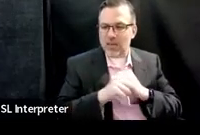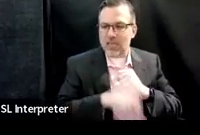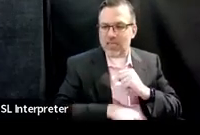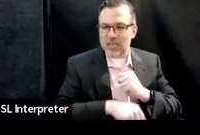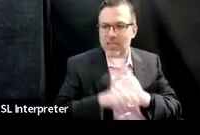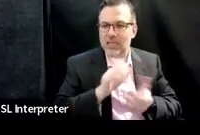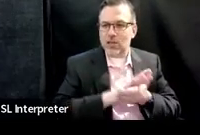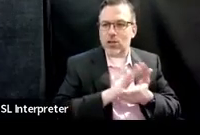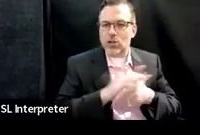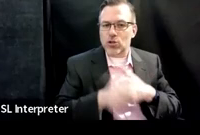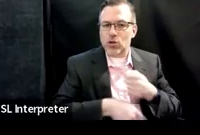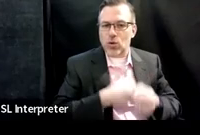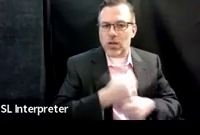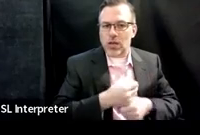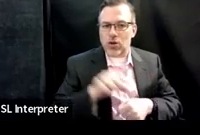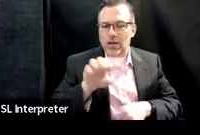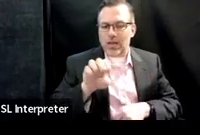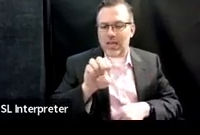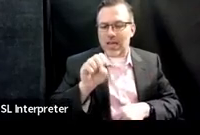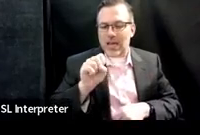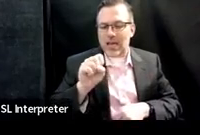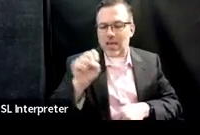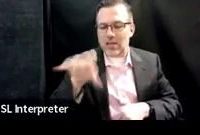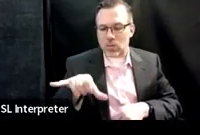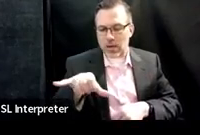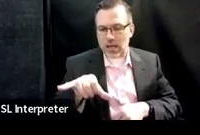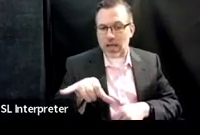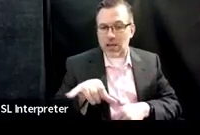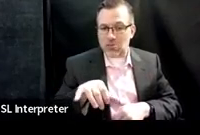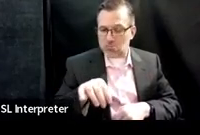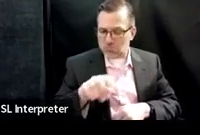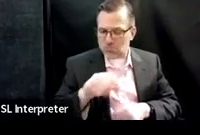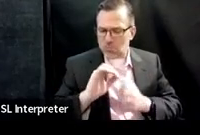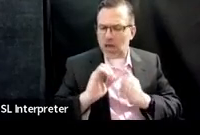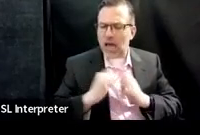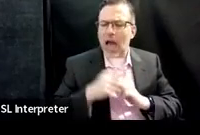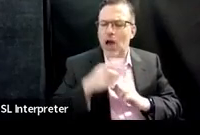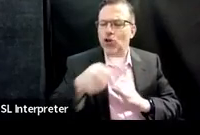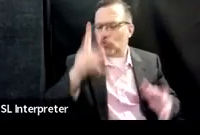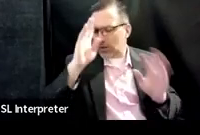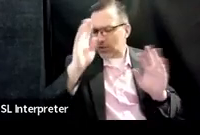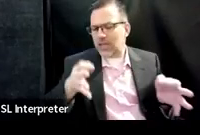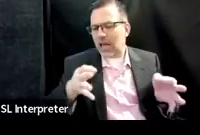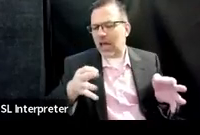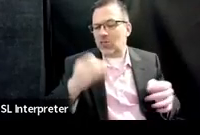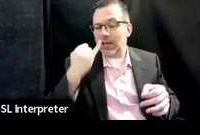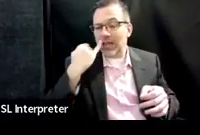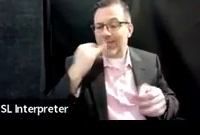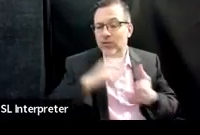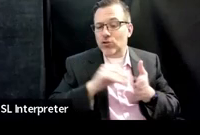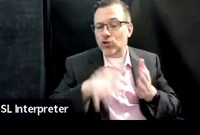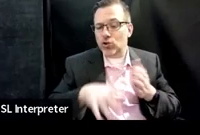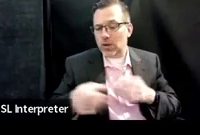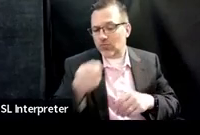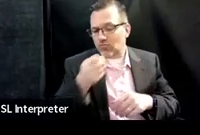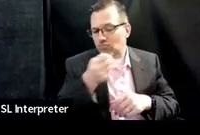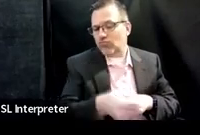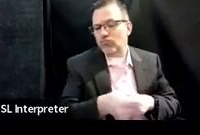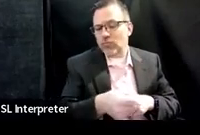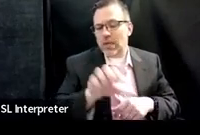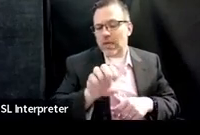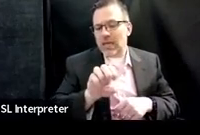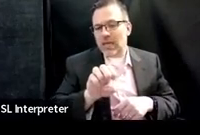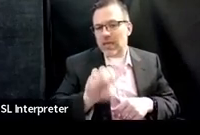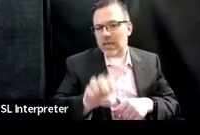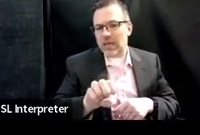here and whether the data shows that they need those services or not. And even location, like if